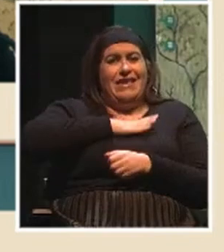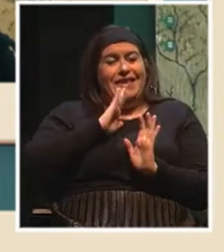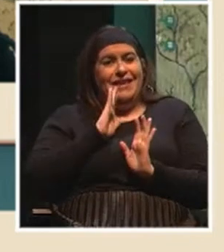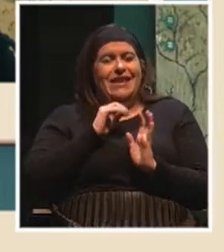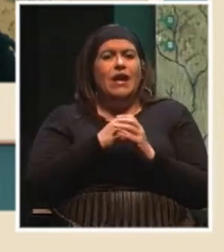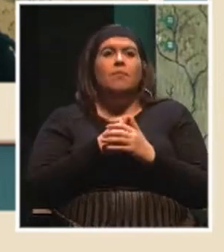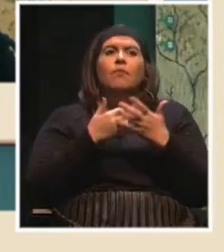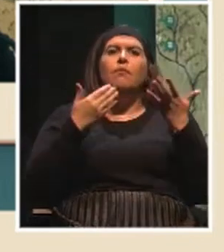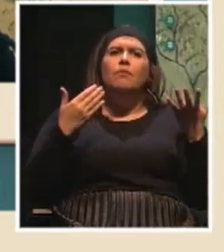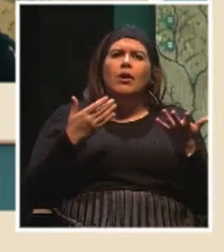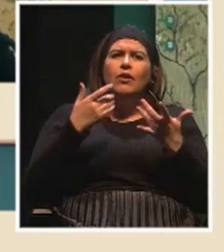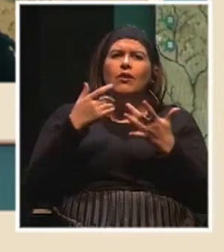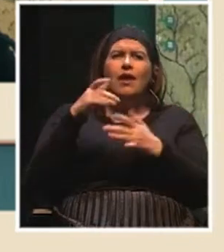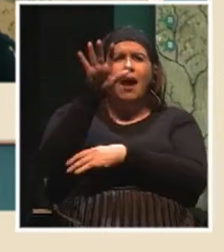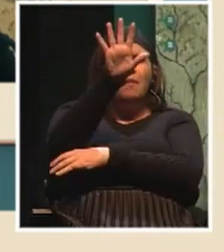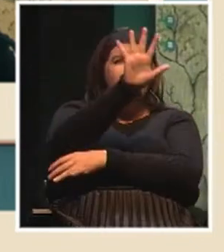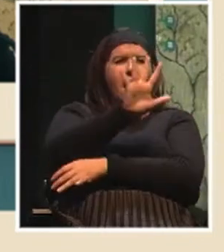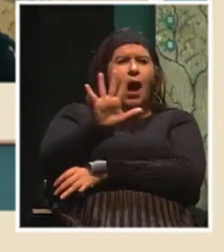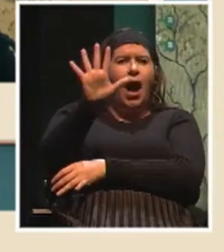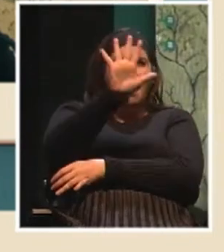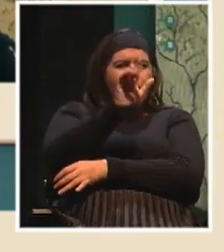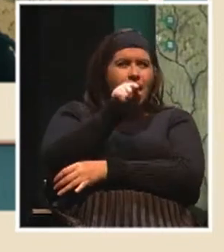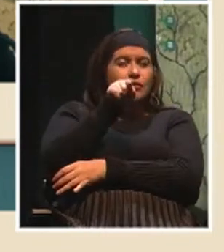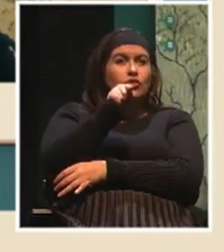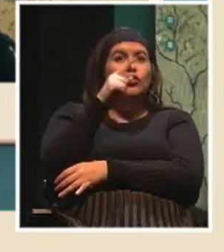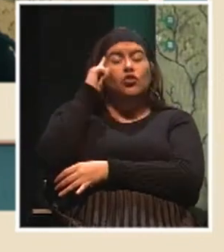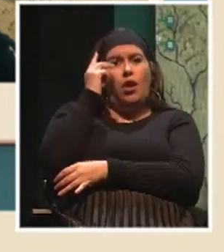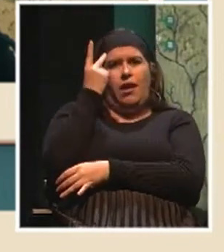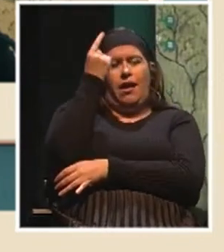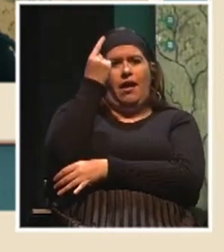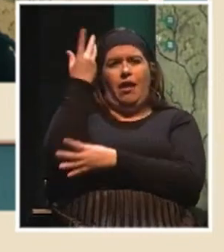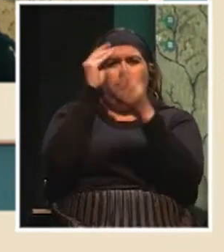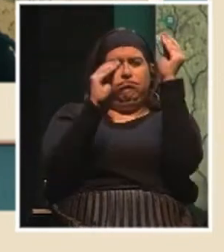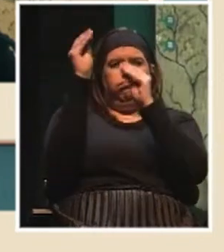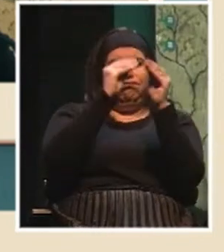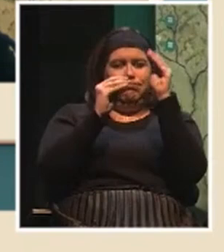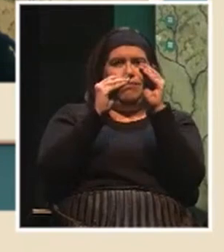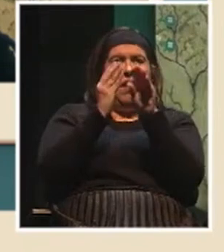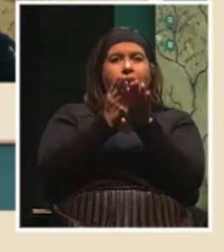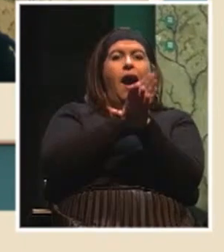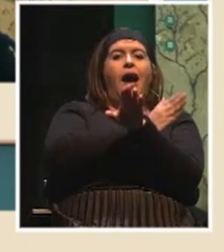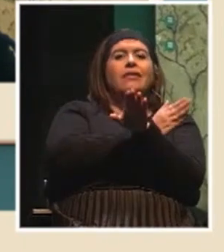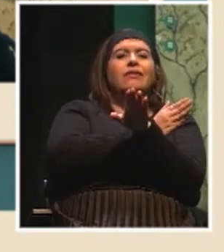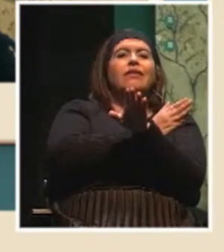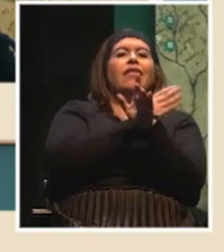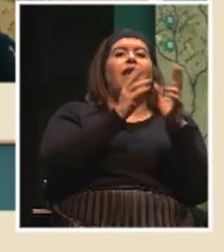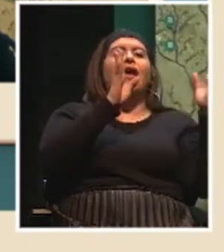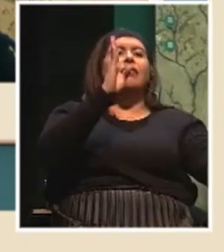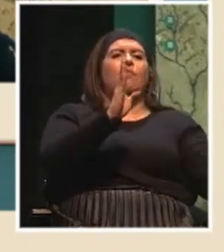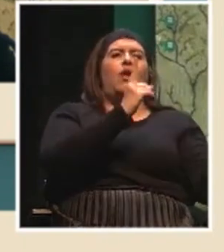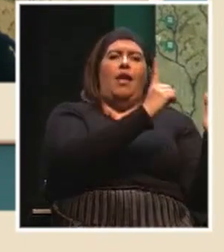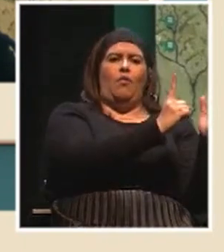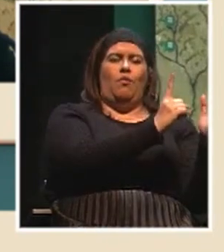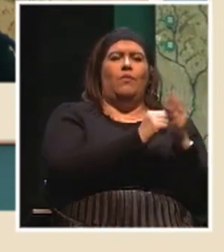map was we had to make this map and before season 1, and getting it